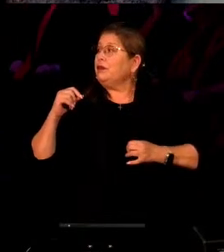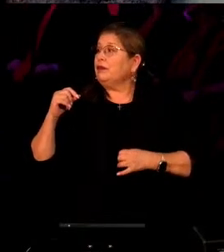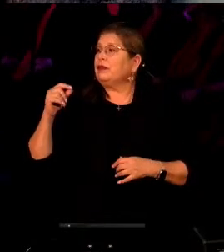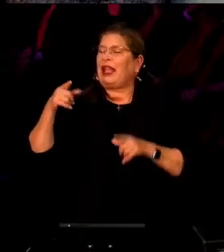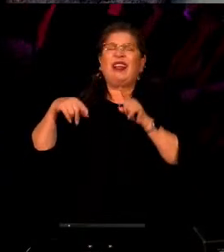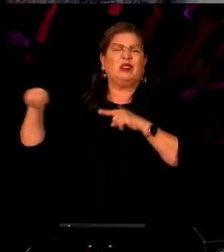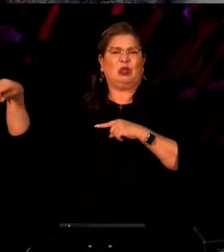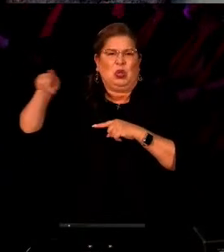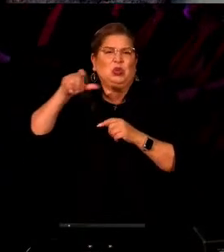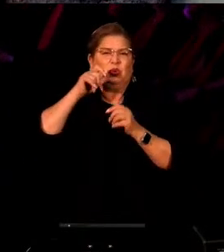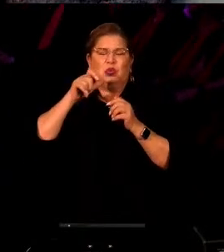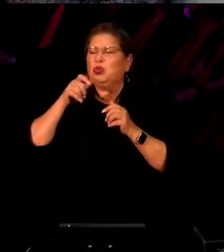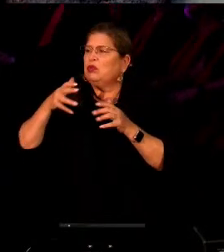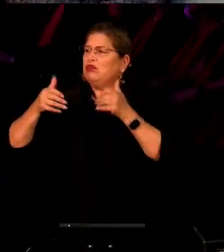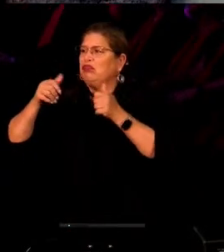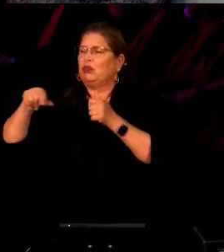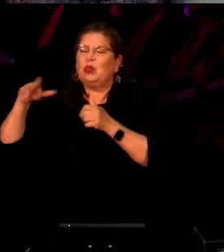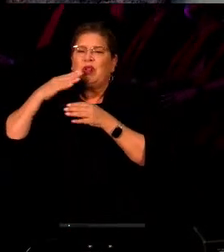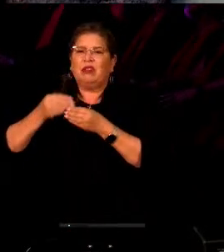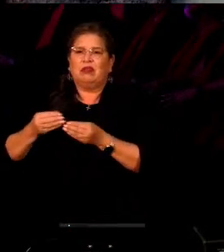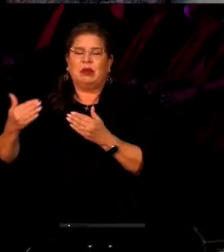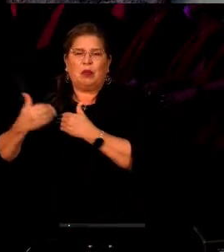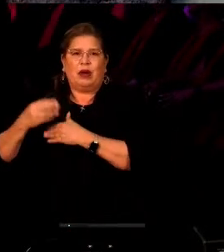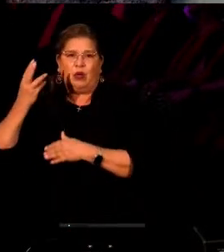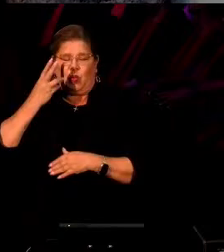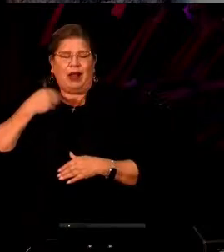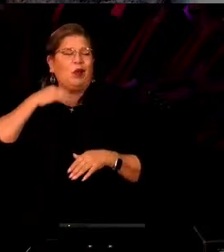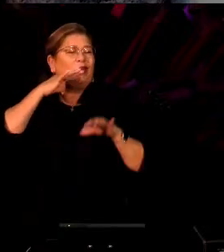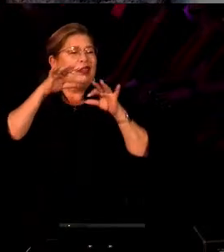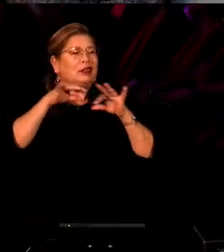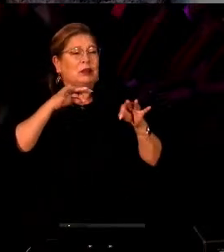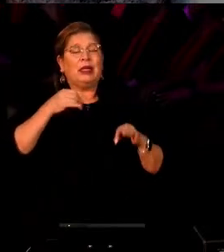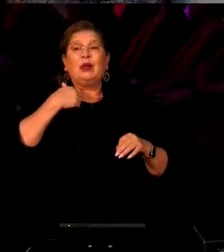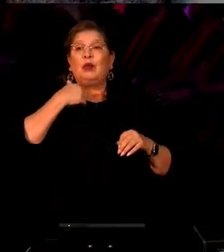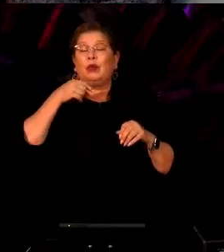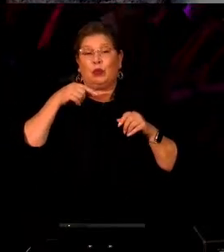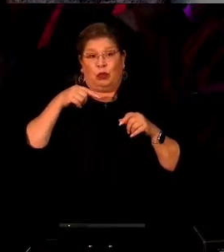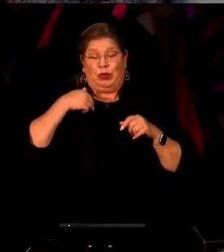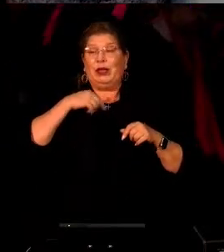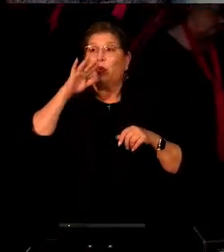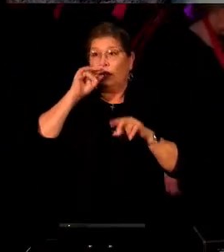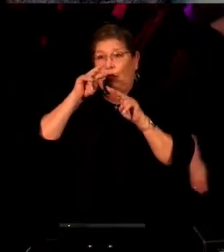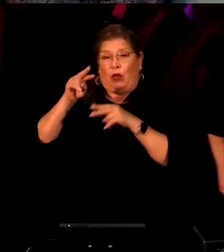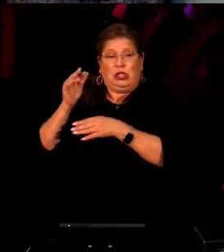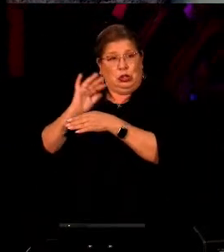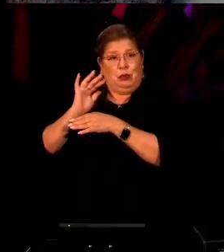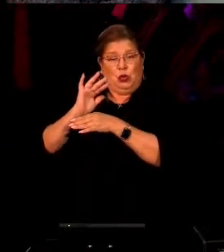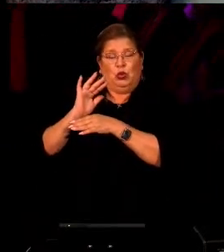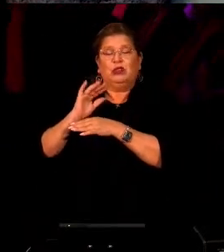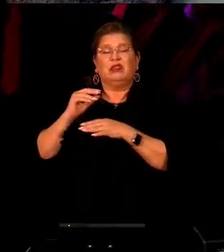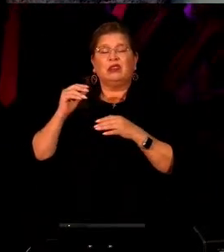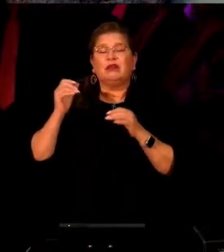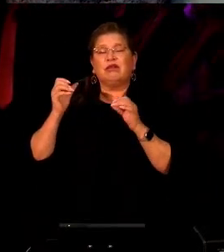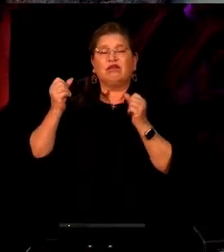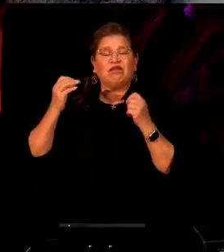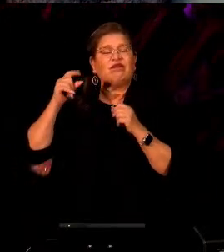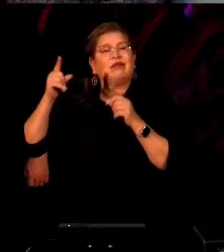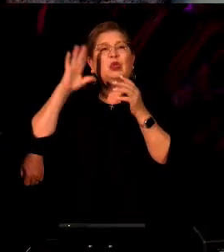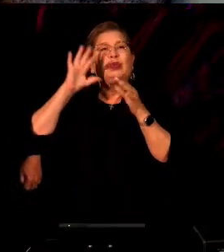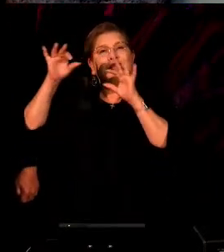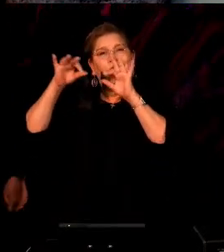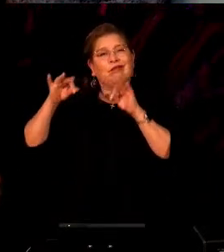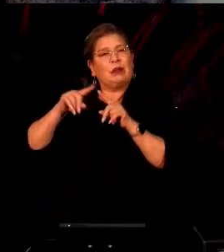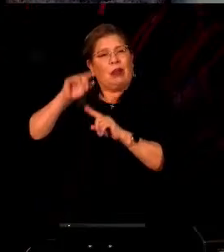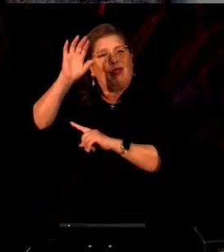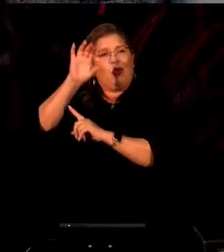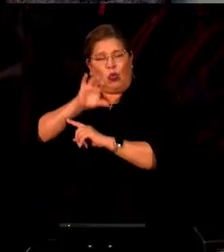As they do that, let me explain that we will view a music video in a moment that takes us to the themes of the cross, and